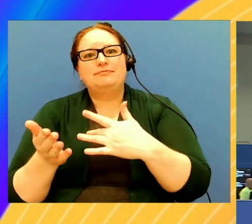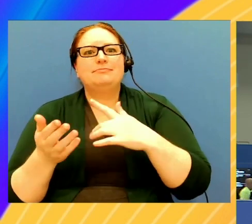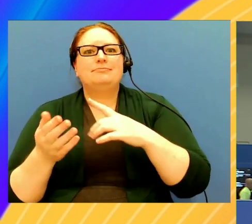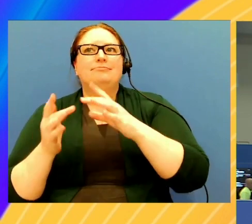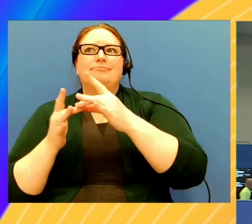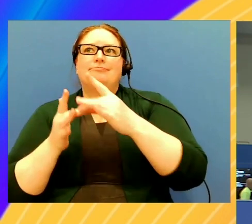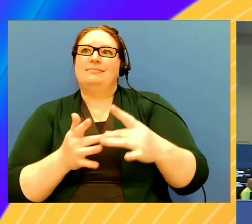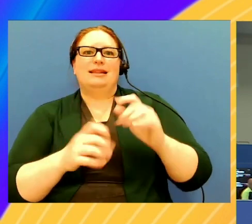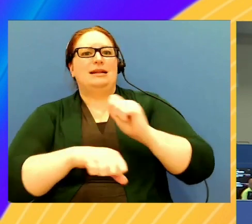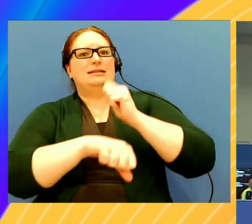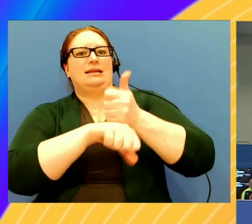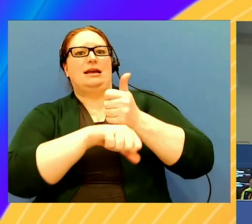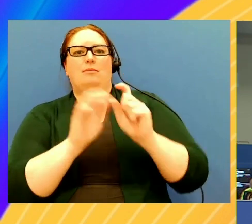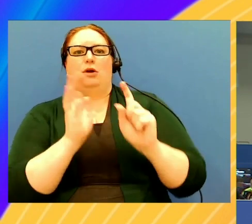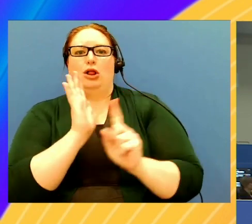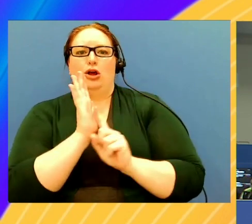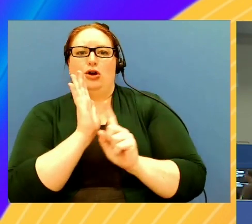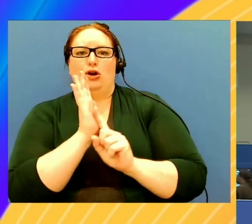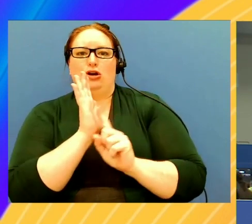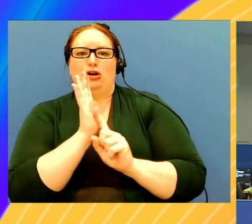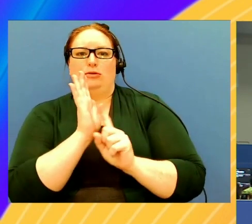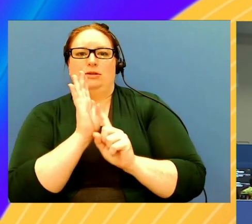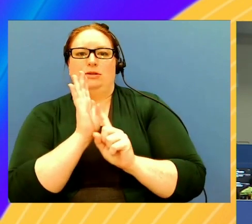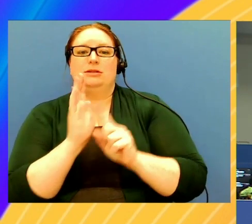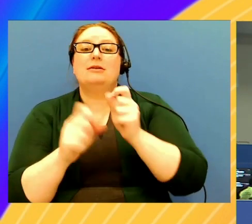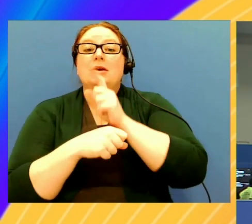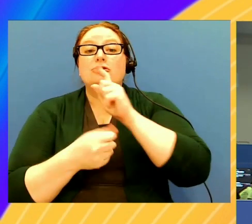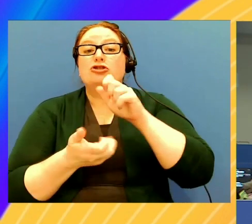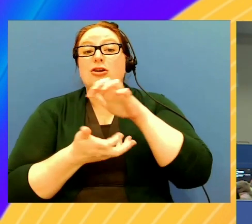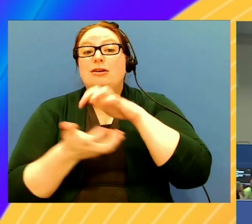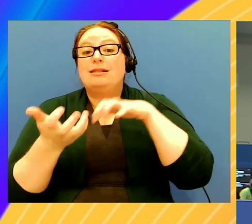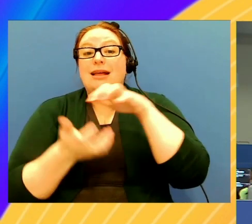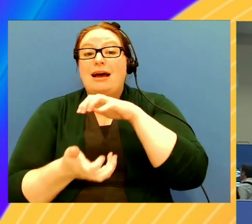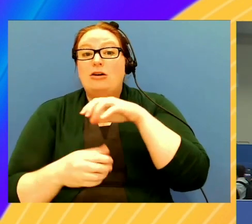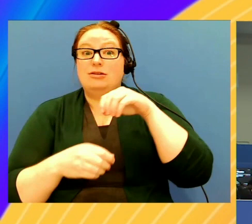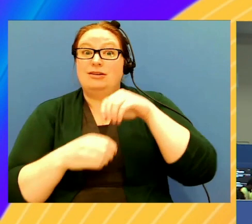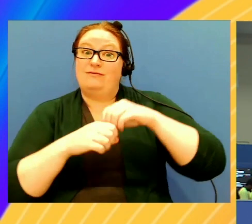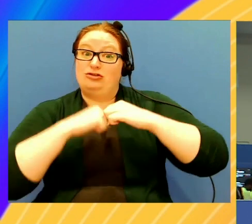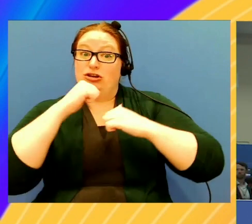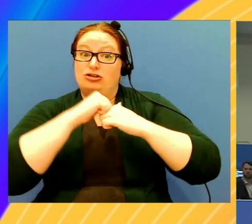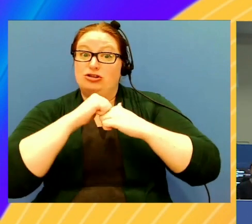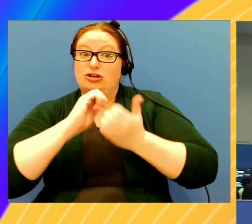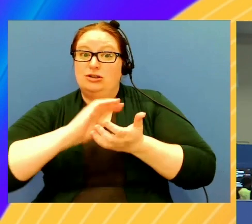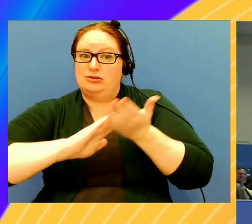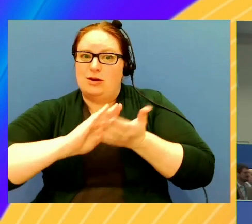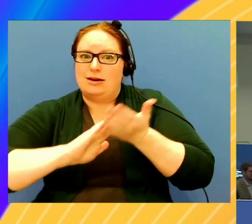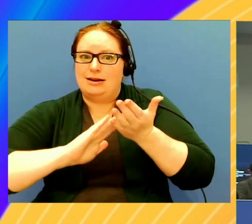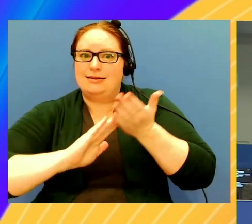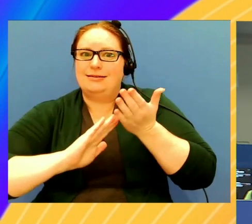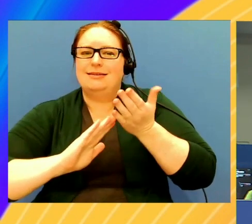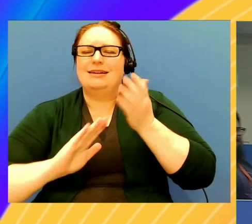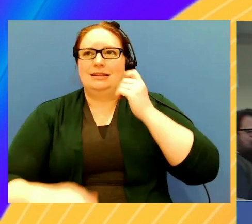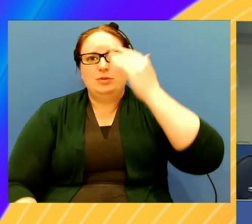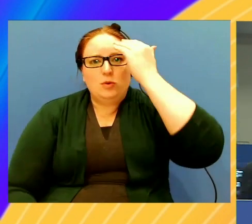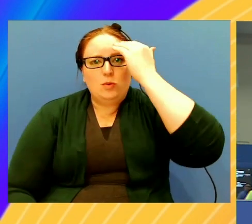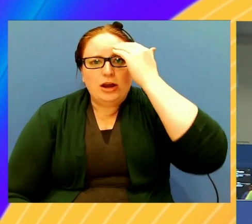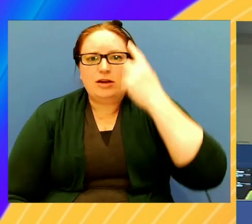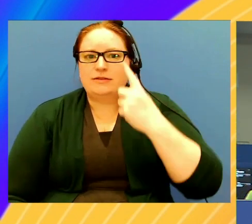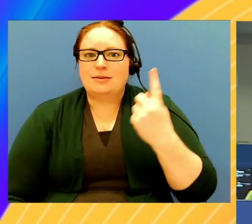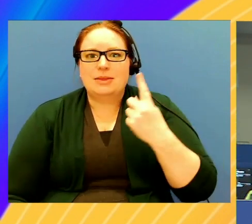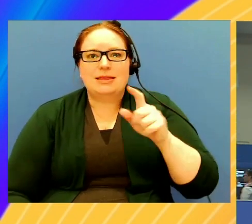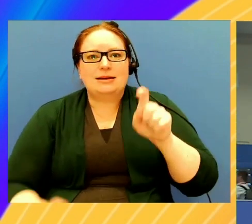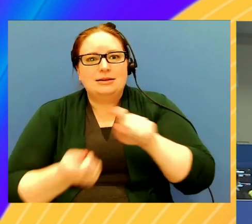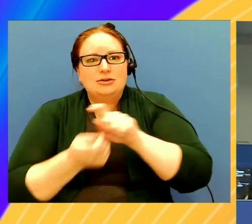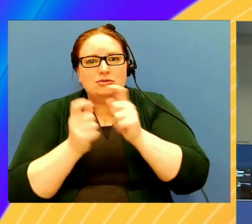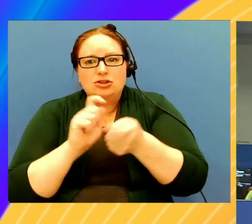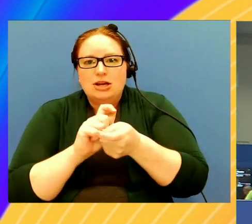alarms and let's make sure that our cloud infrastructure is running. Let's be aware if something needs to change. We talk